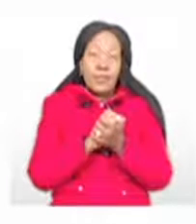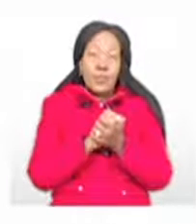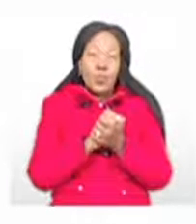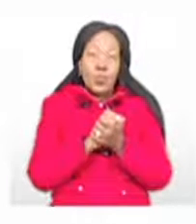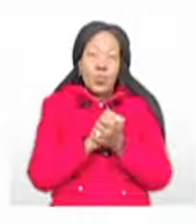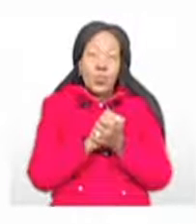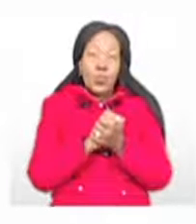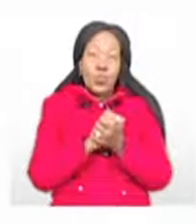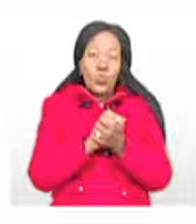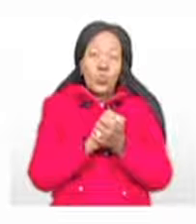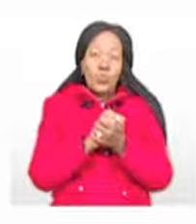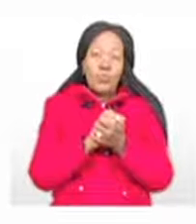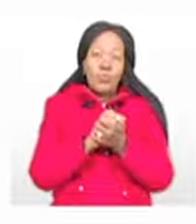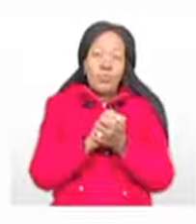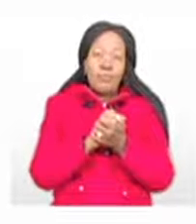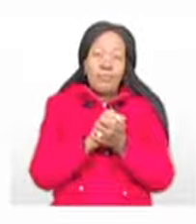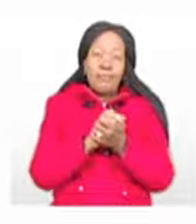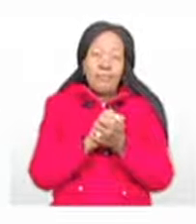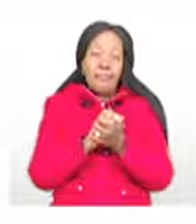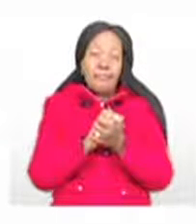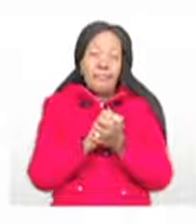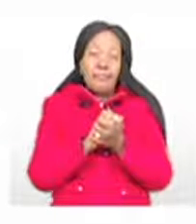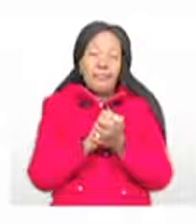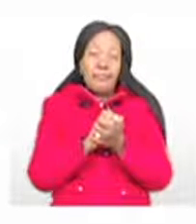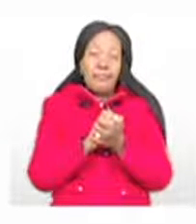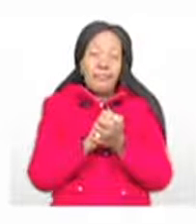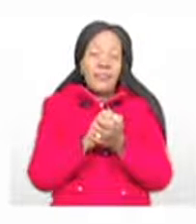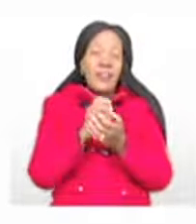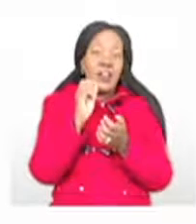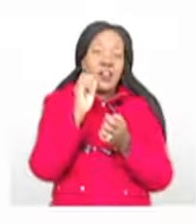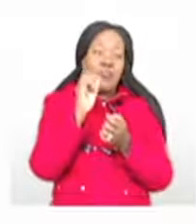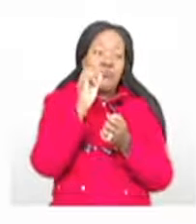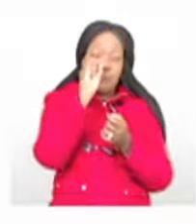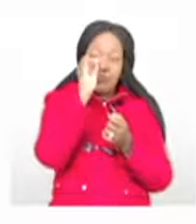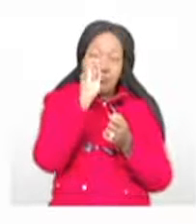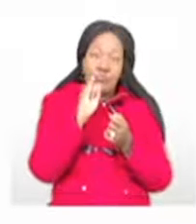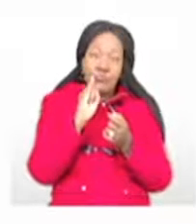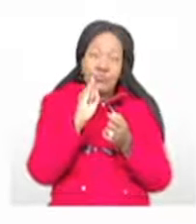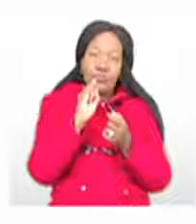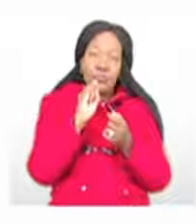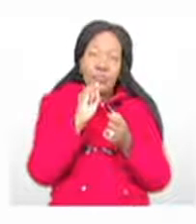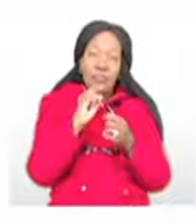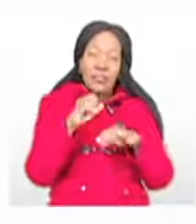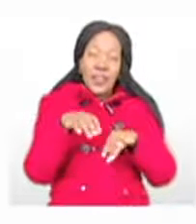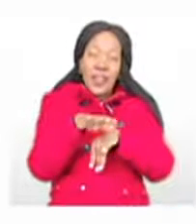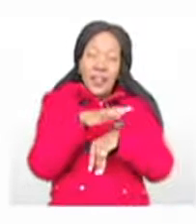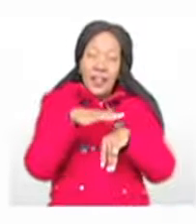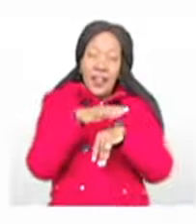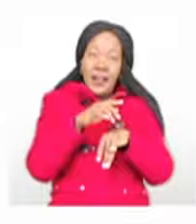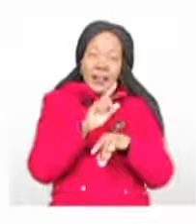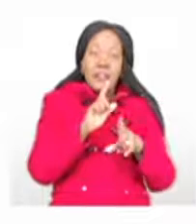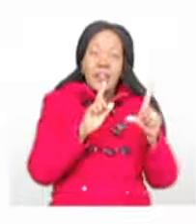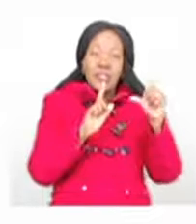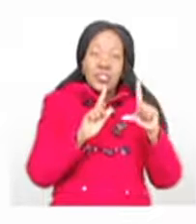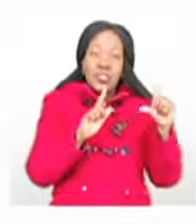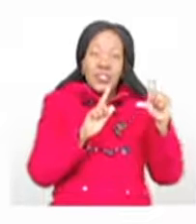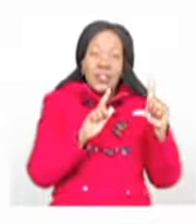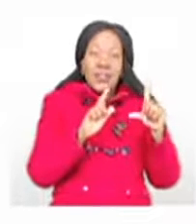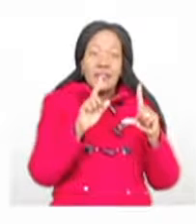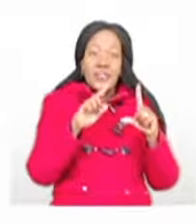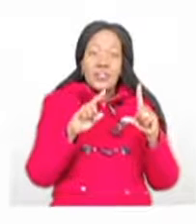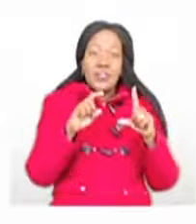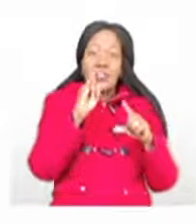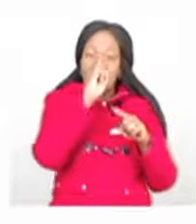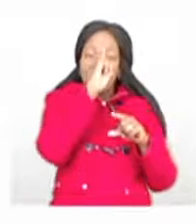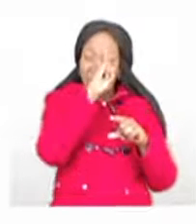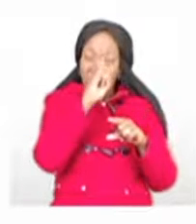On page 10, it says, draw a line from the animal on the left side to the shadow on